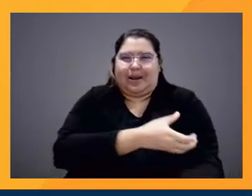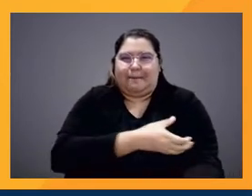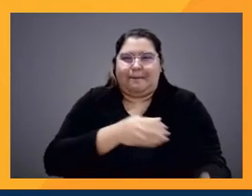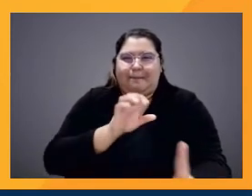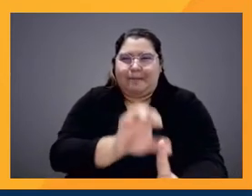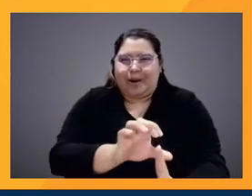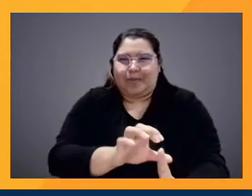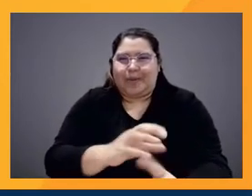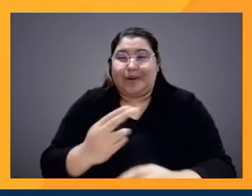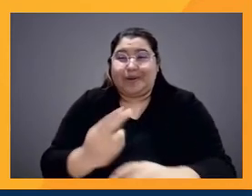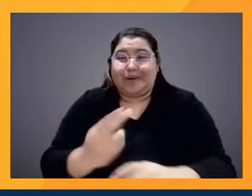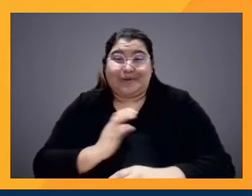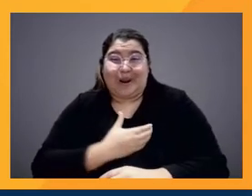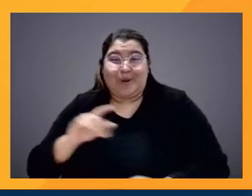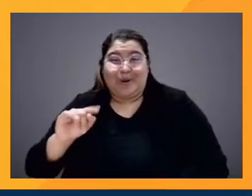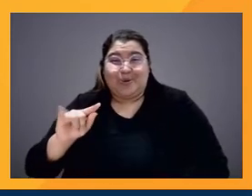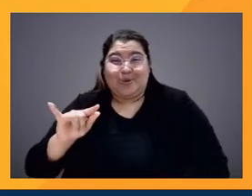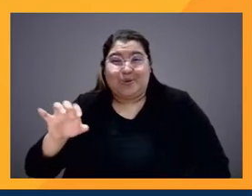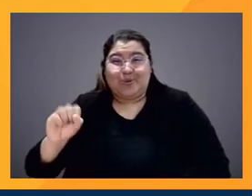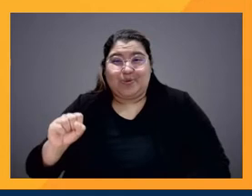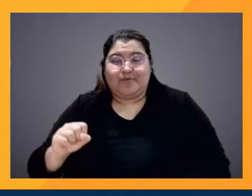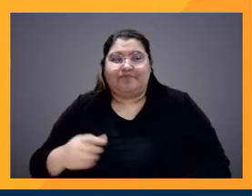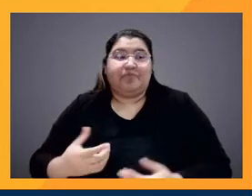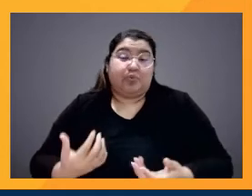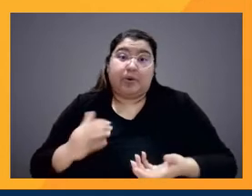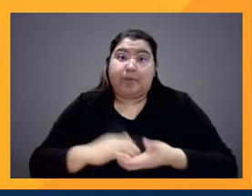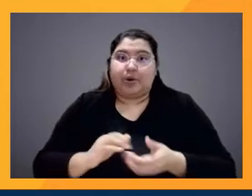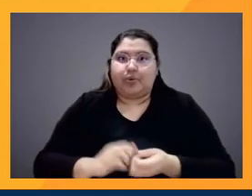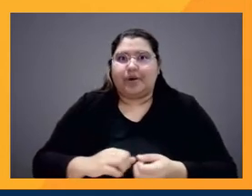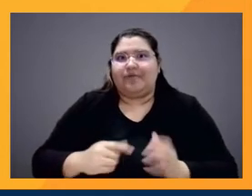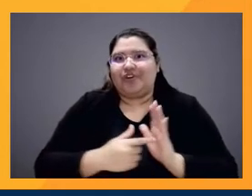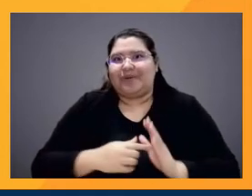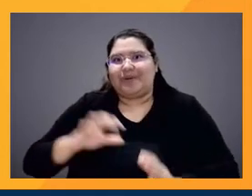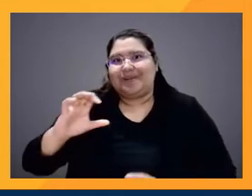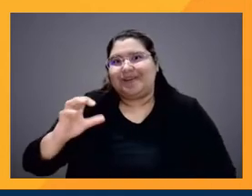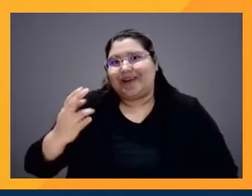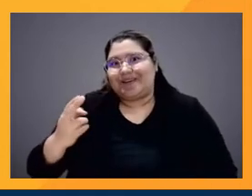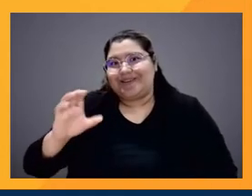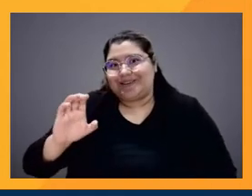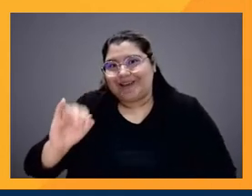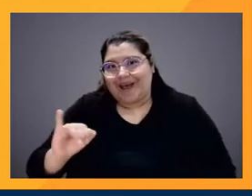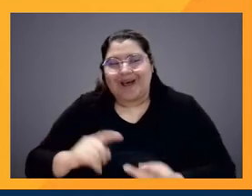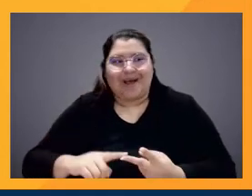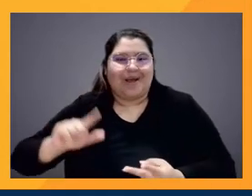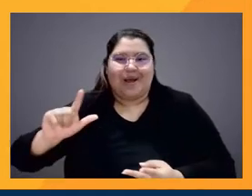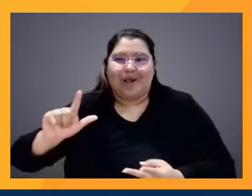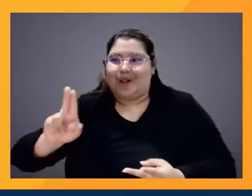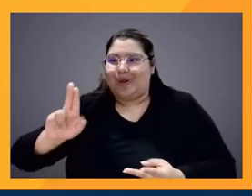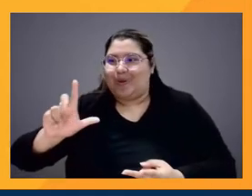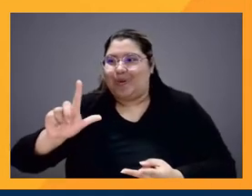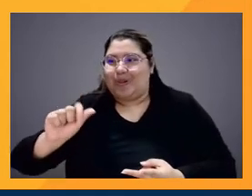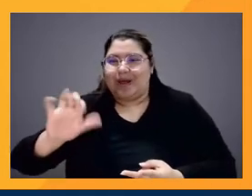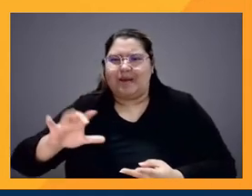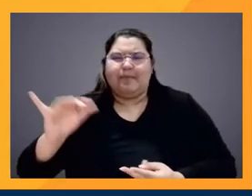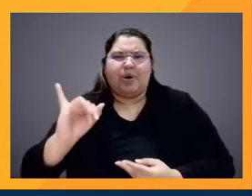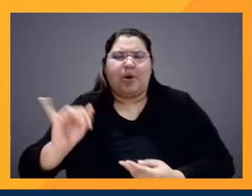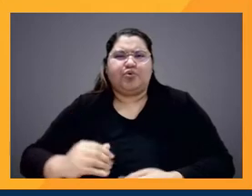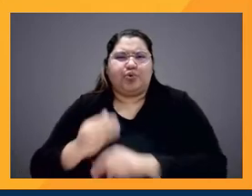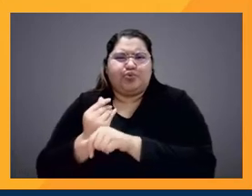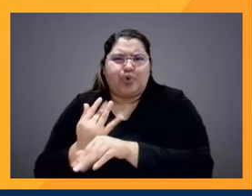and our platform, and key thing, you're right, is our partnerships, right? So for Airbnb, diversity and belonging is